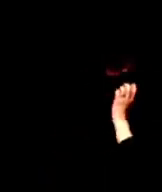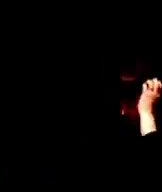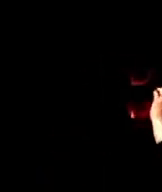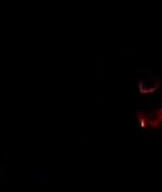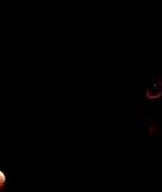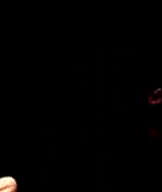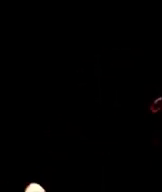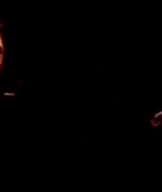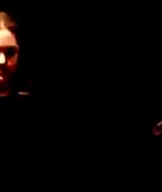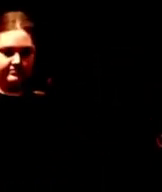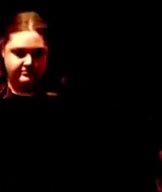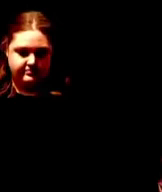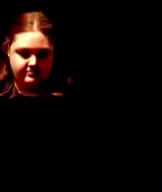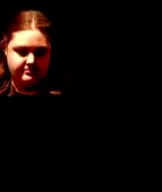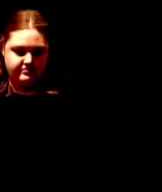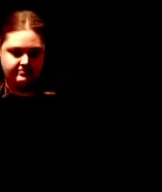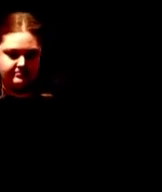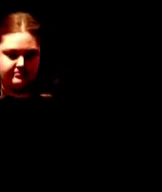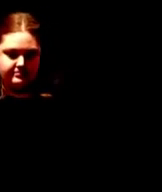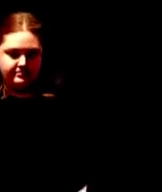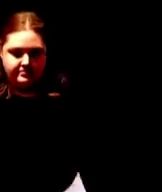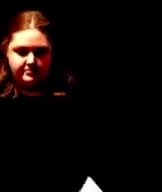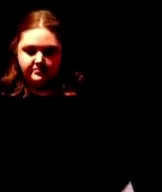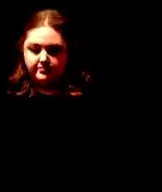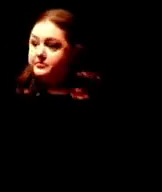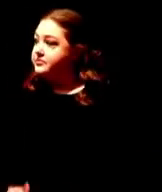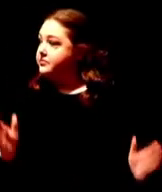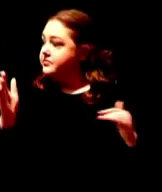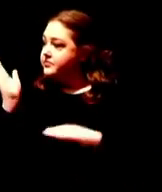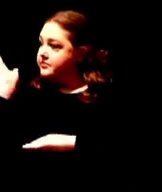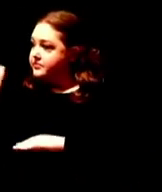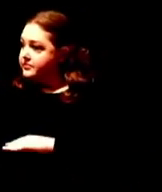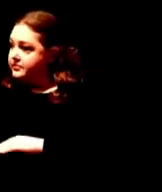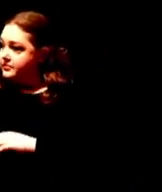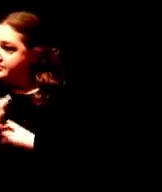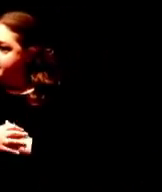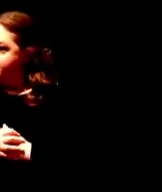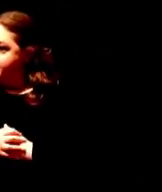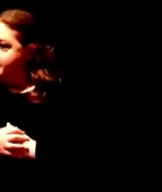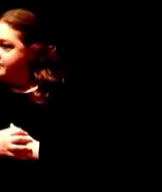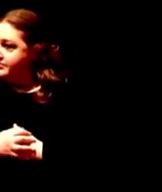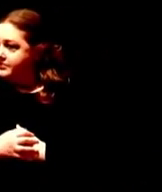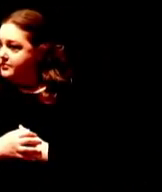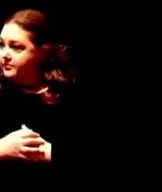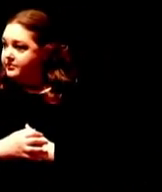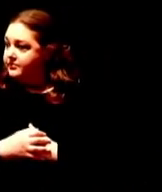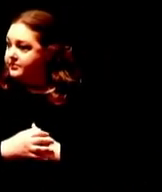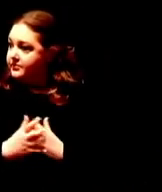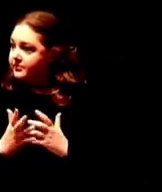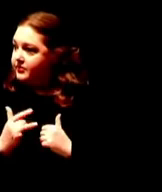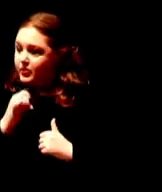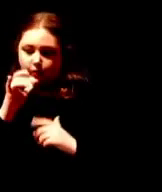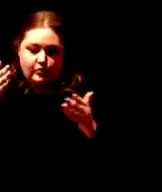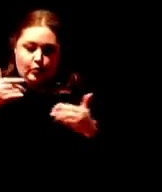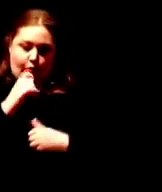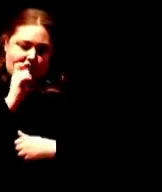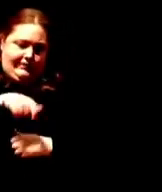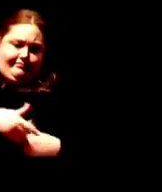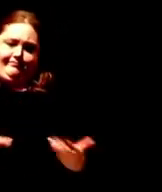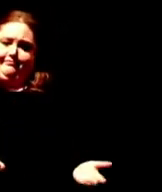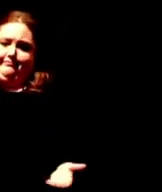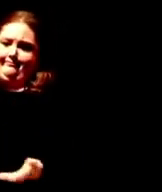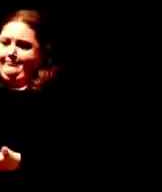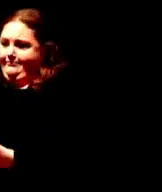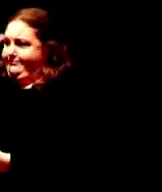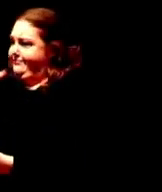And thank you very much, Addie. Now our next speaker is, well, it's an individual who has no need for introduction. It's the